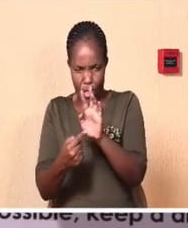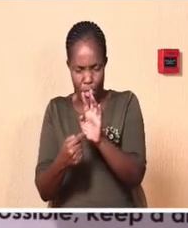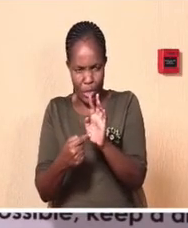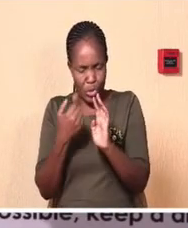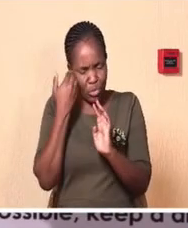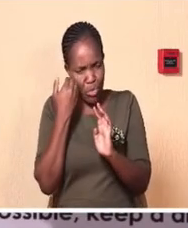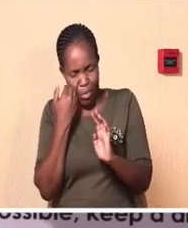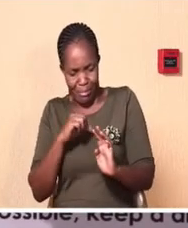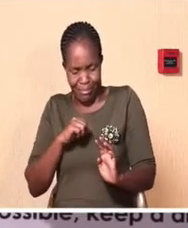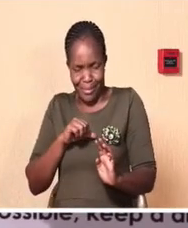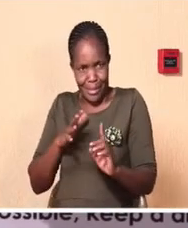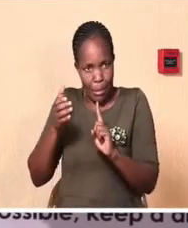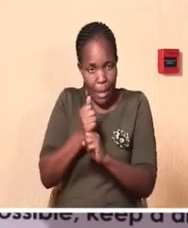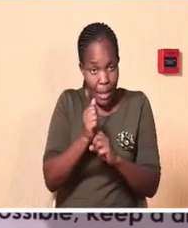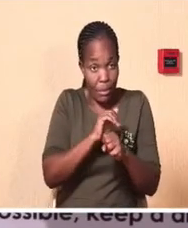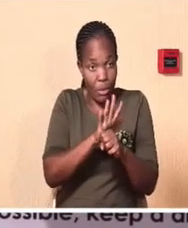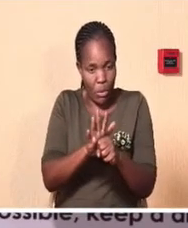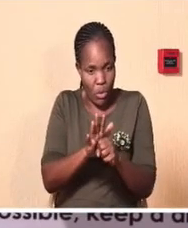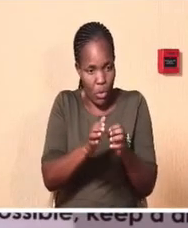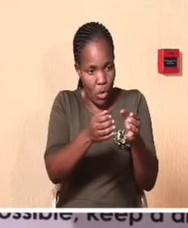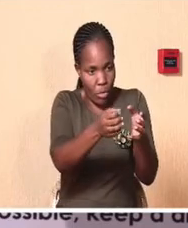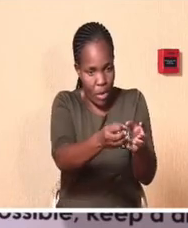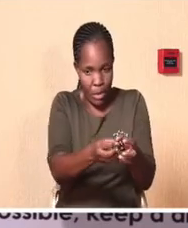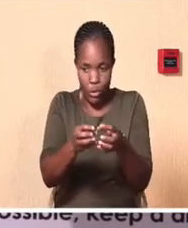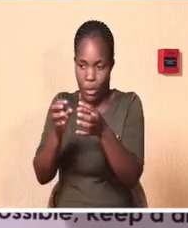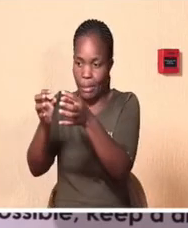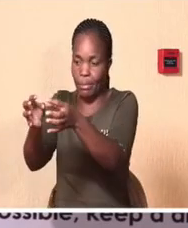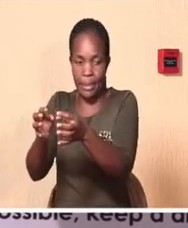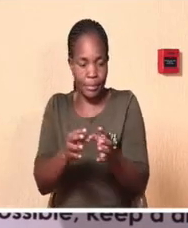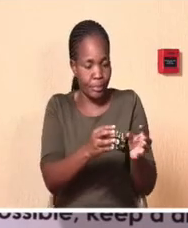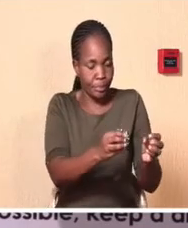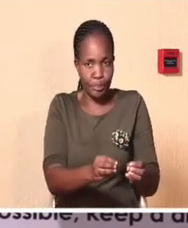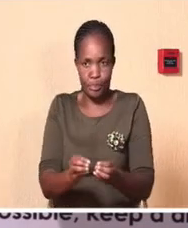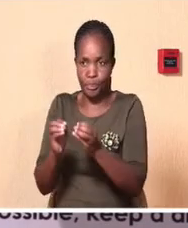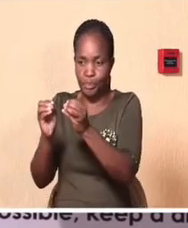signs and symptoms and test them.